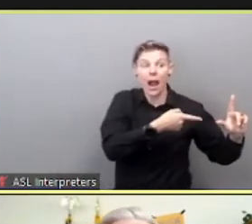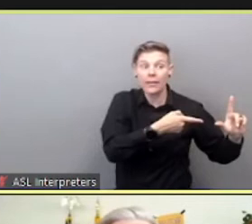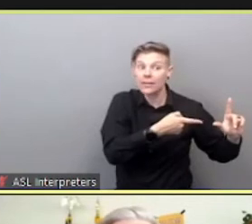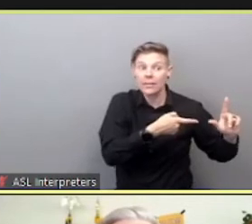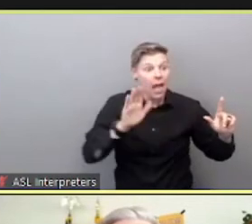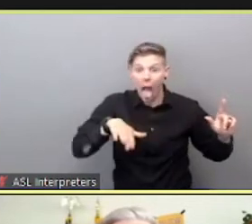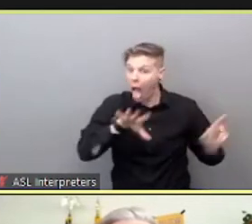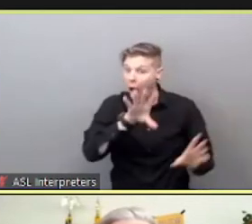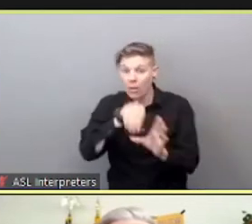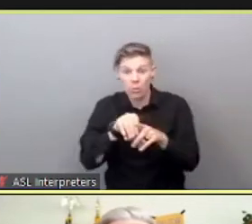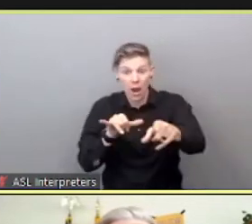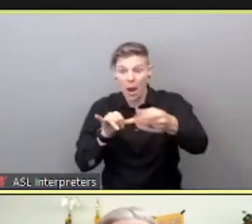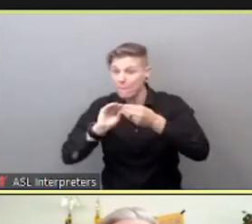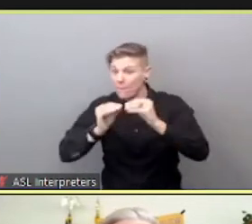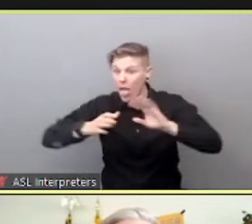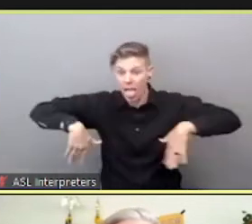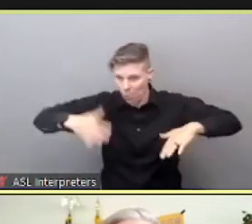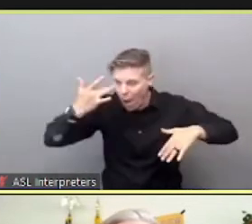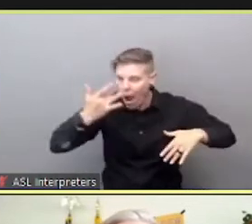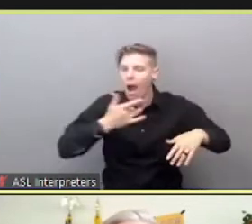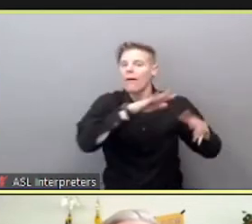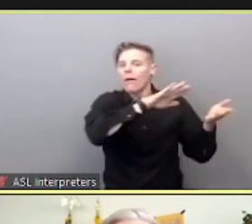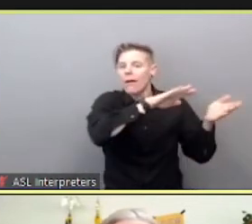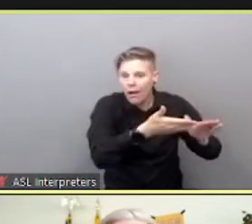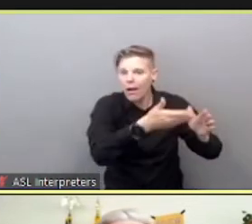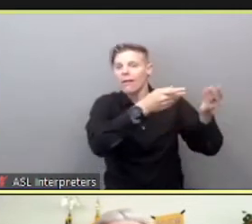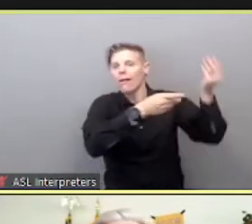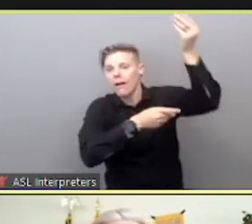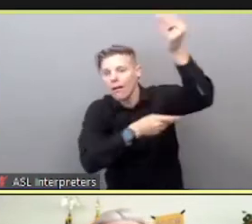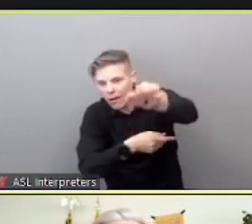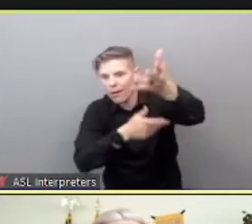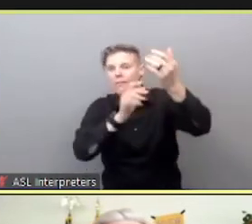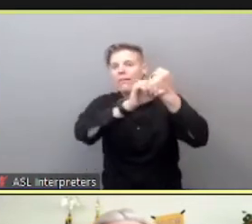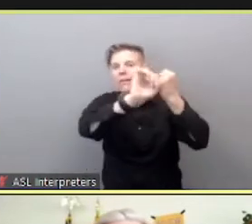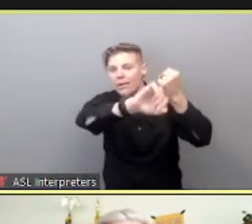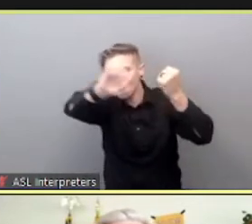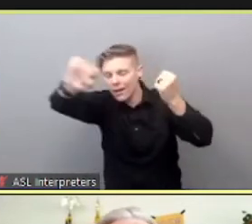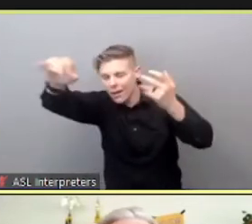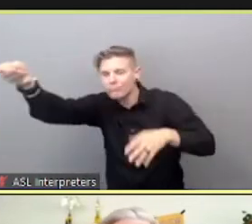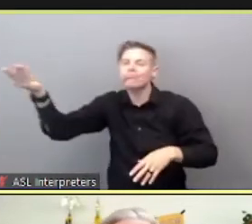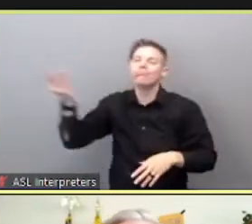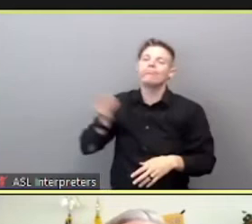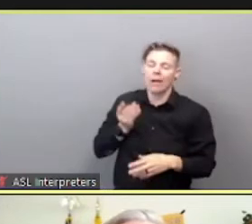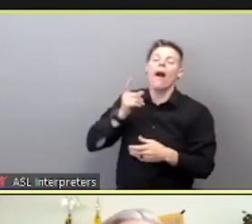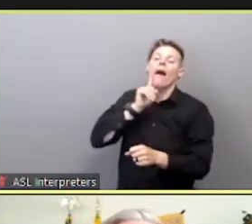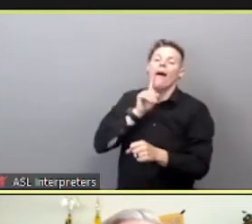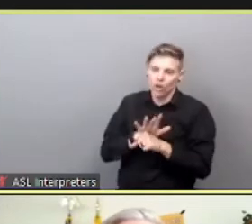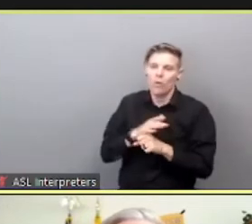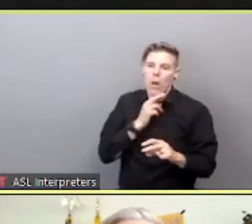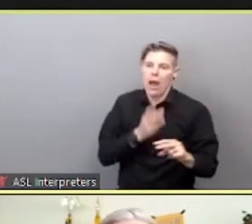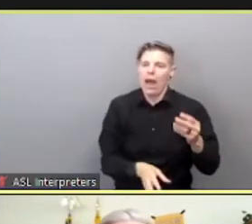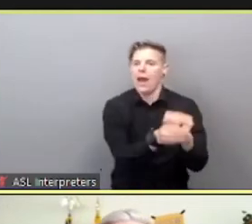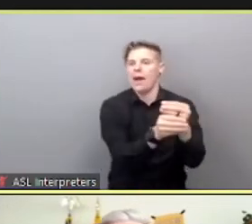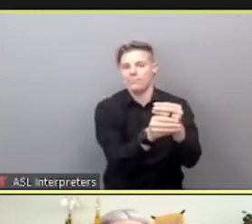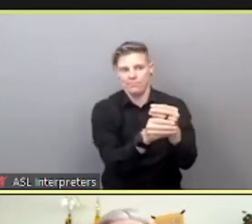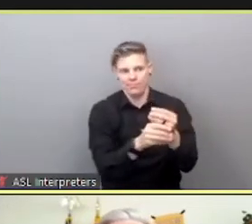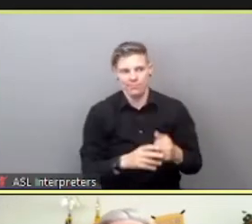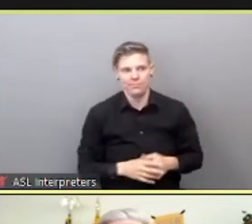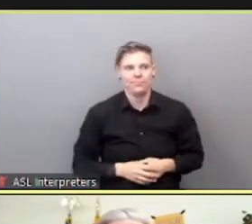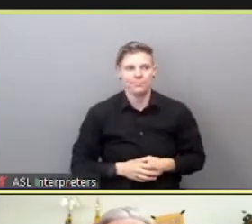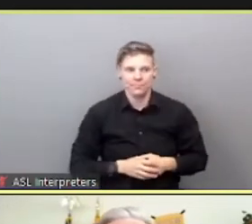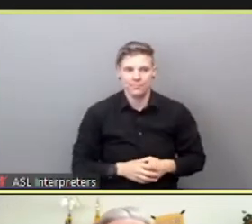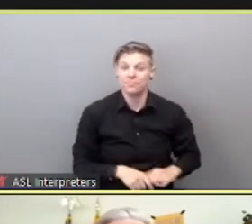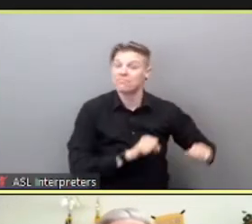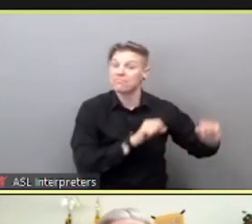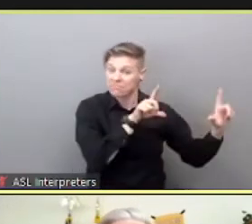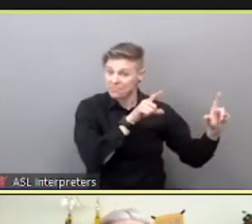secondary diagnosis of coronavirus infection. Next slide. Treatments, a little bit of new